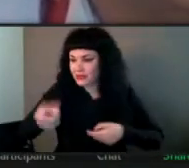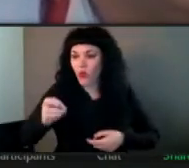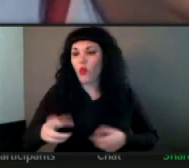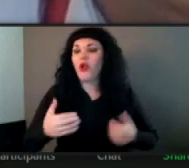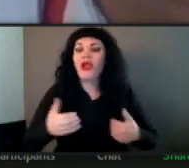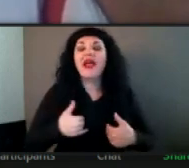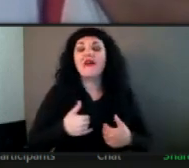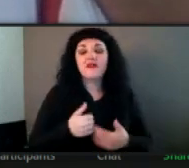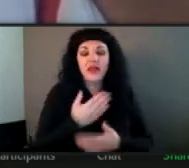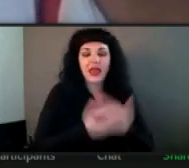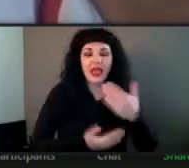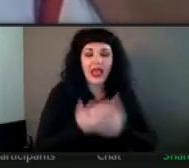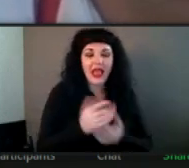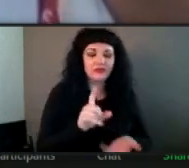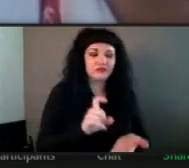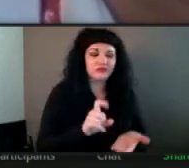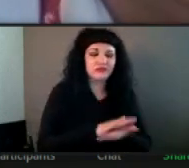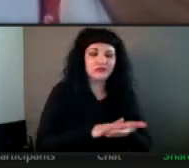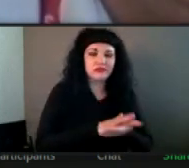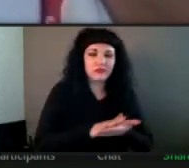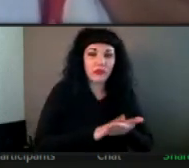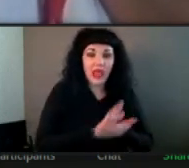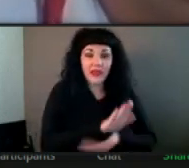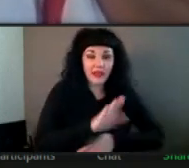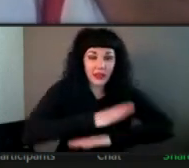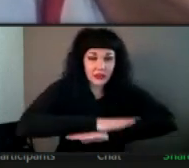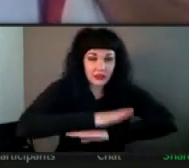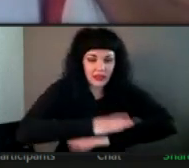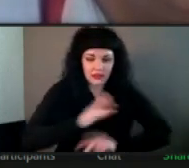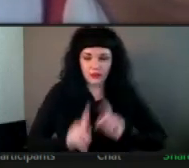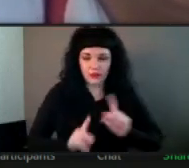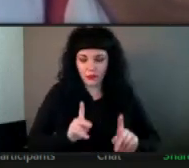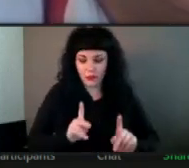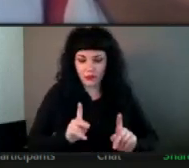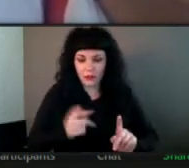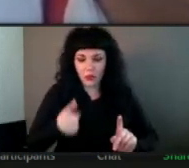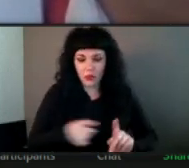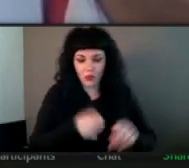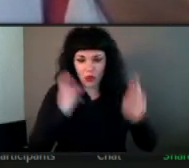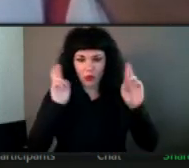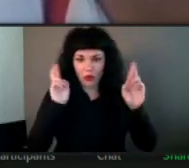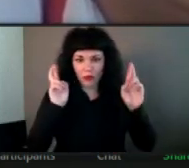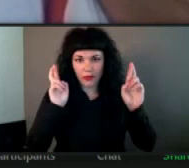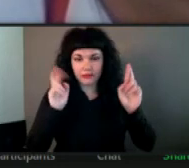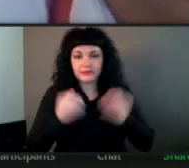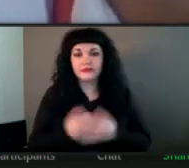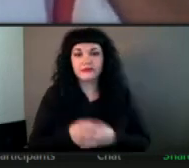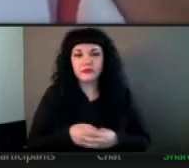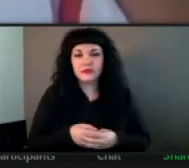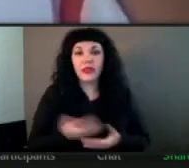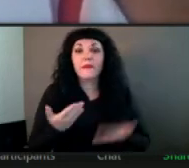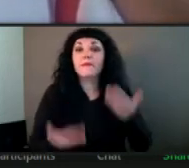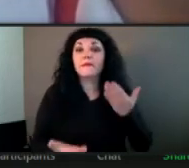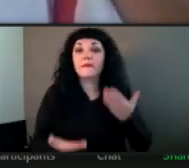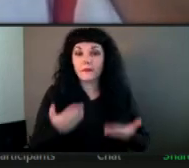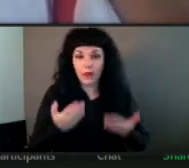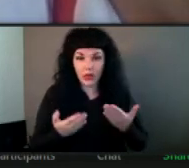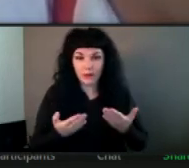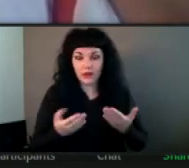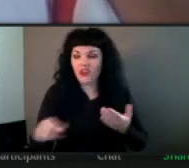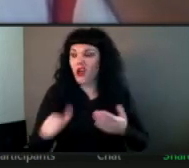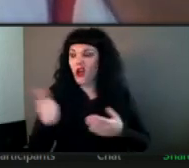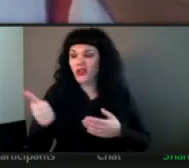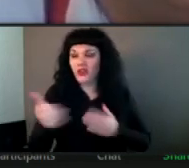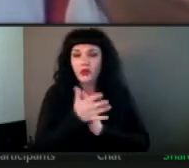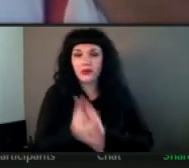these were what people were hopeful for, and maybe your later guest will speak on it, to